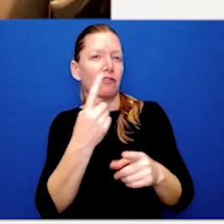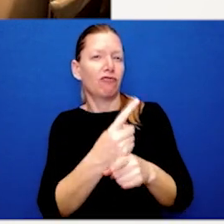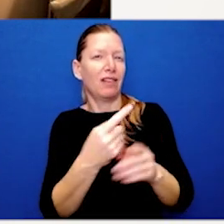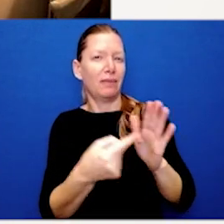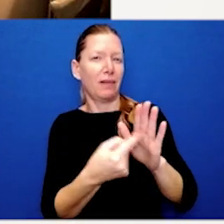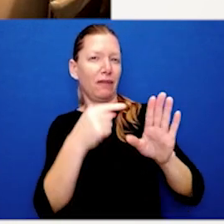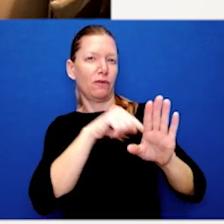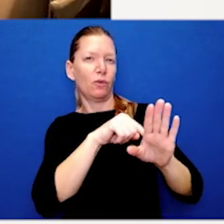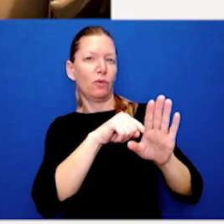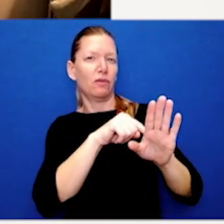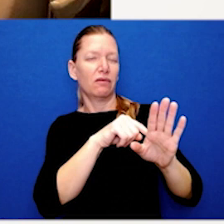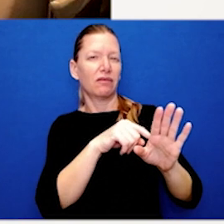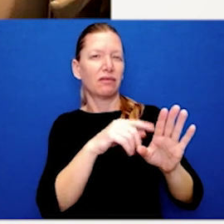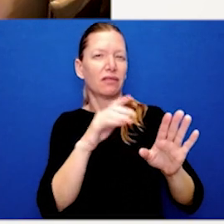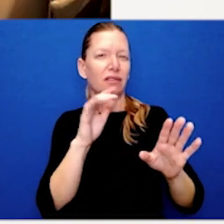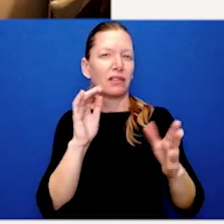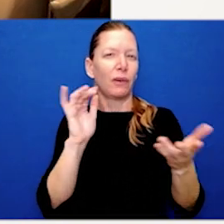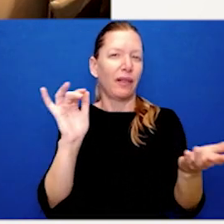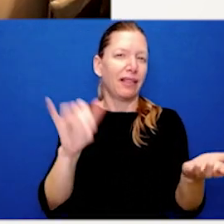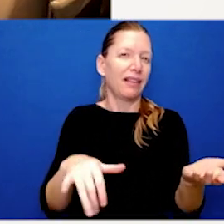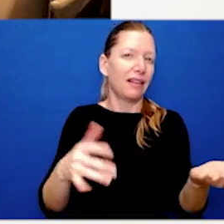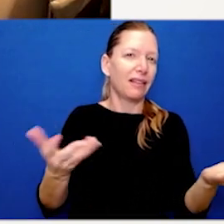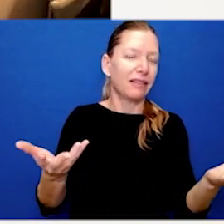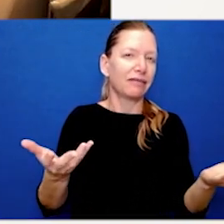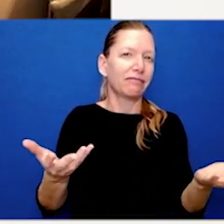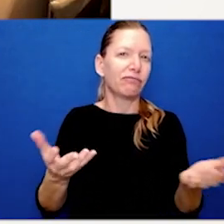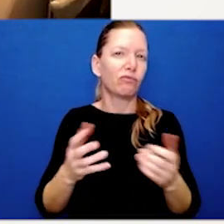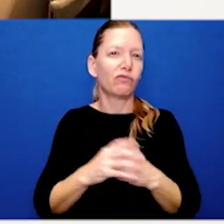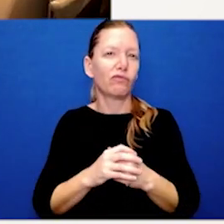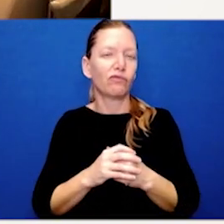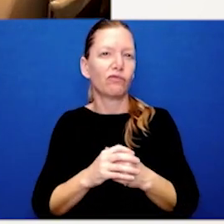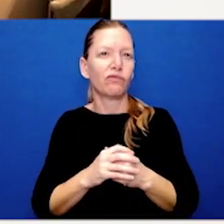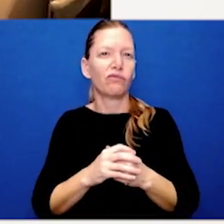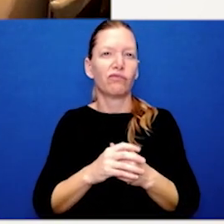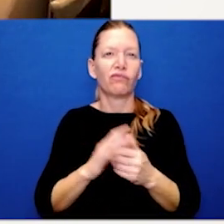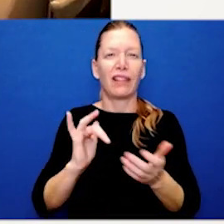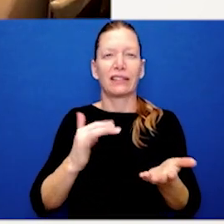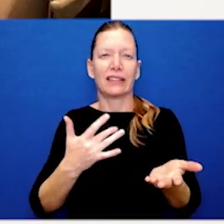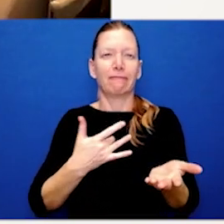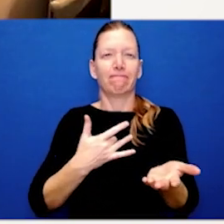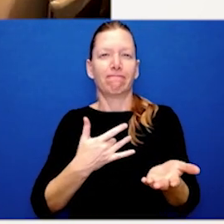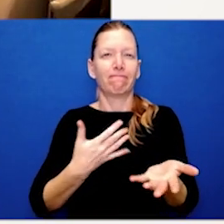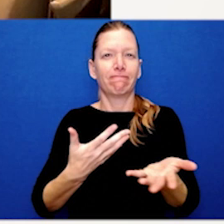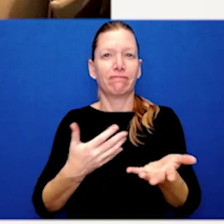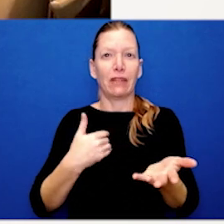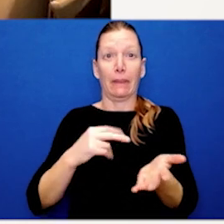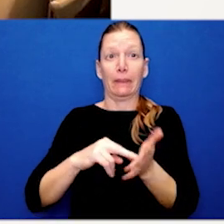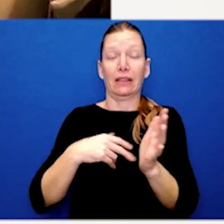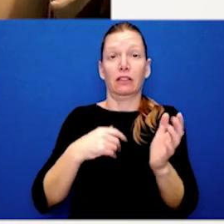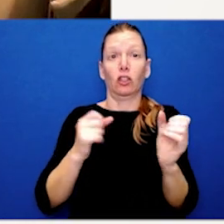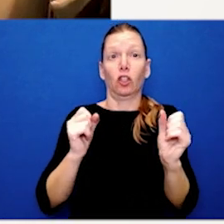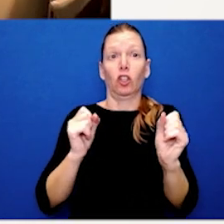not provide the right metaphors, right? So there's that sort of sense of it. I mean, I could have